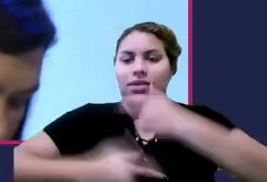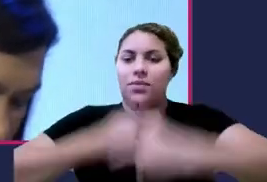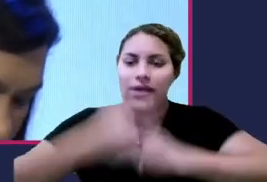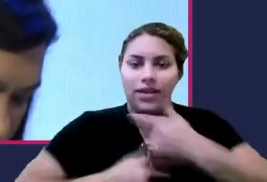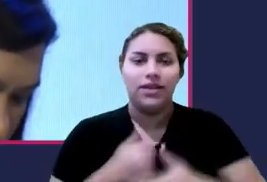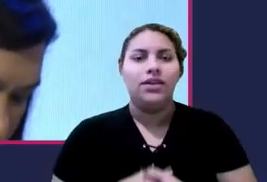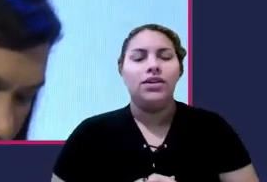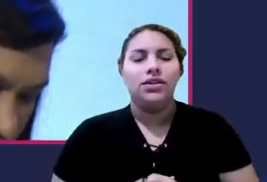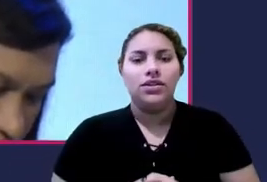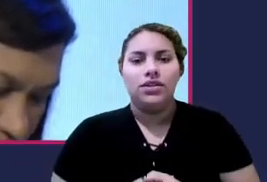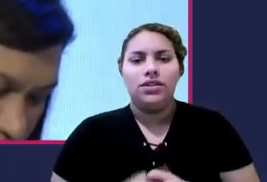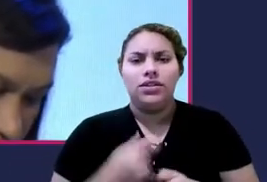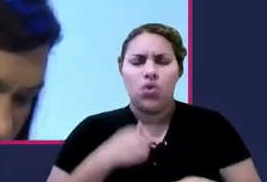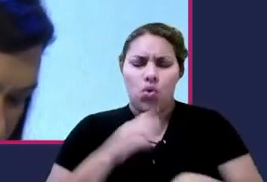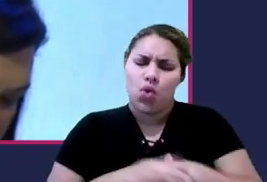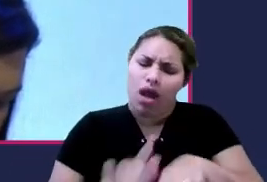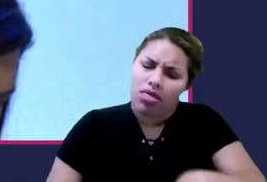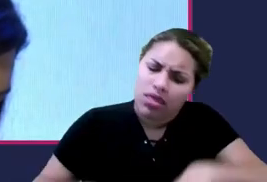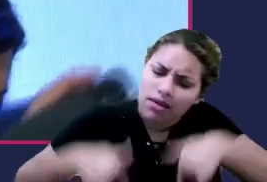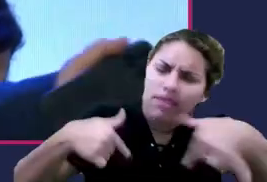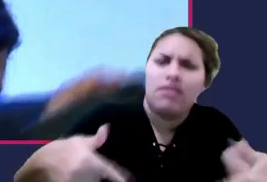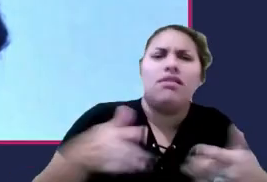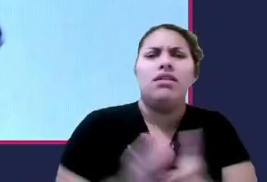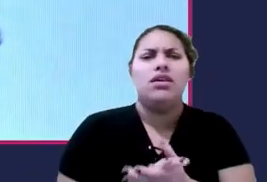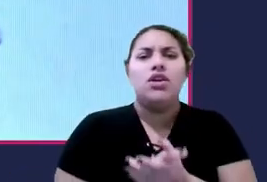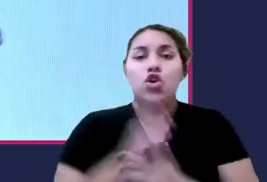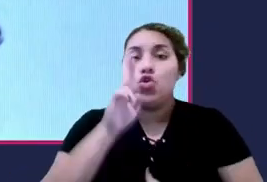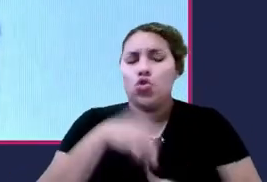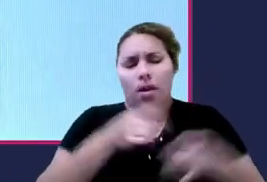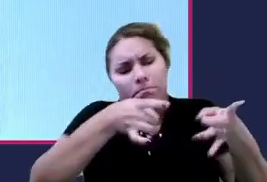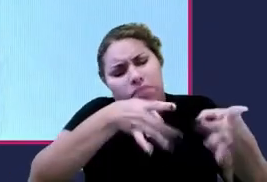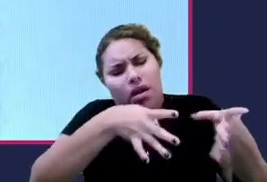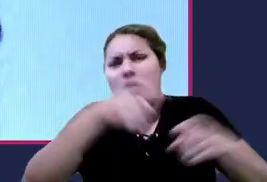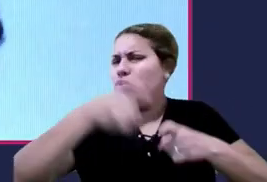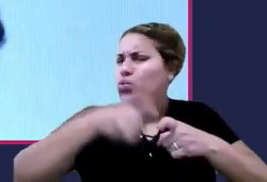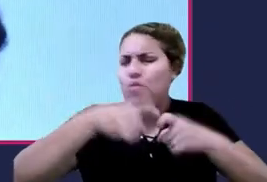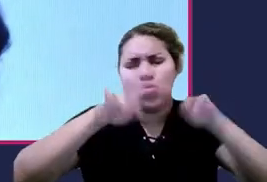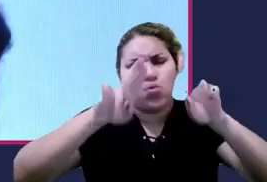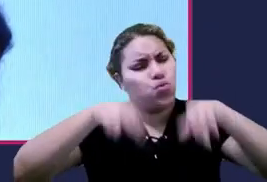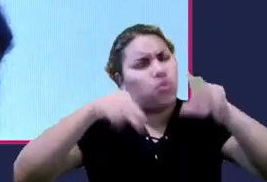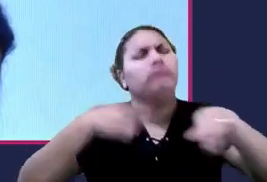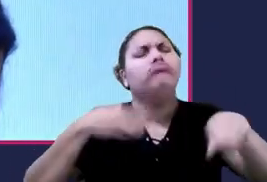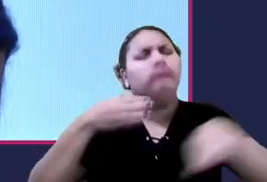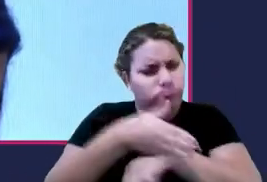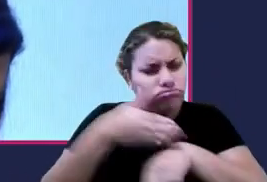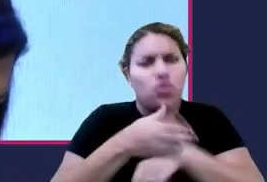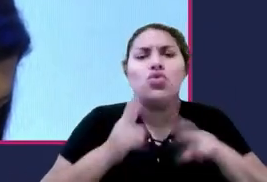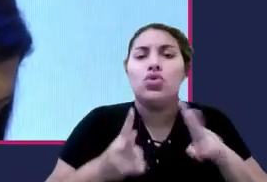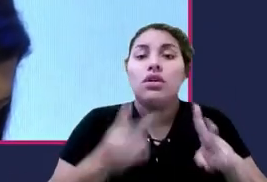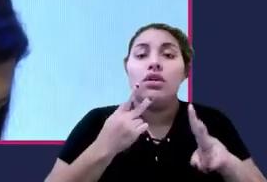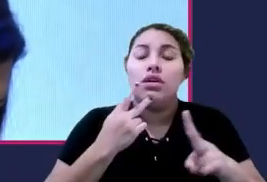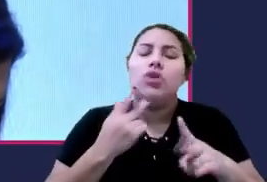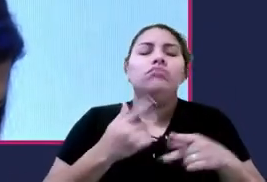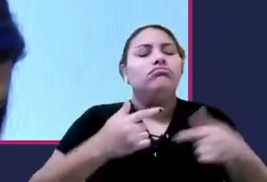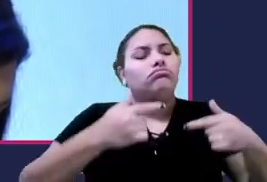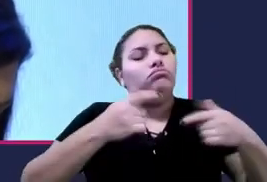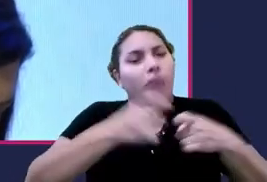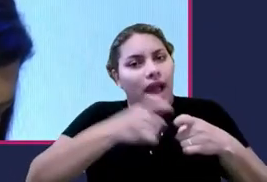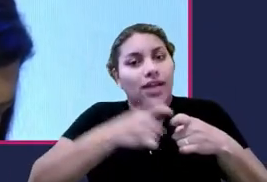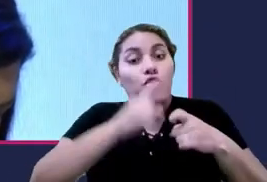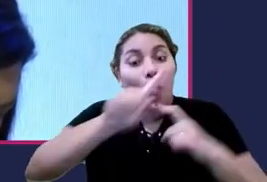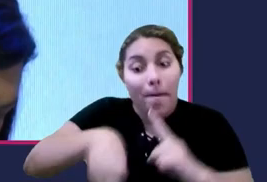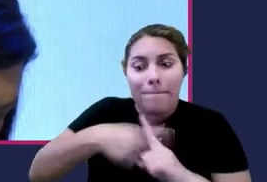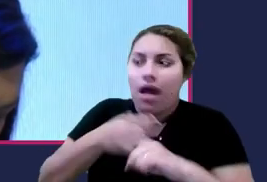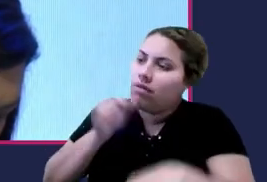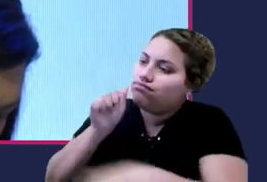am a pediatric surgeon. I've never left that work. And I joined